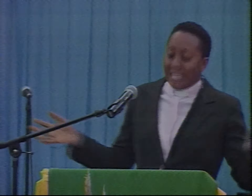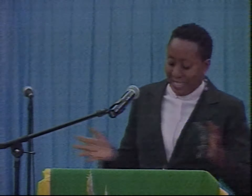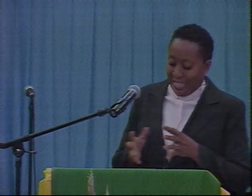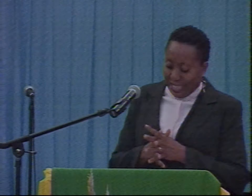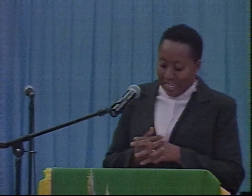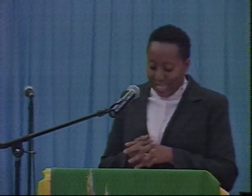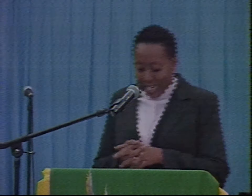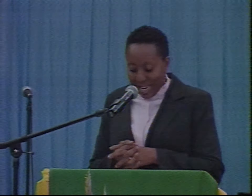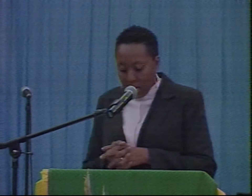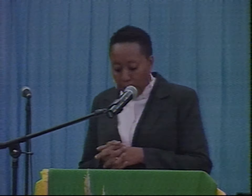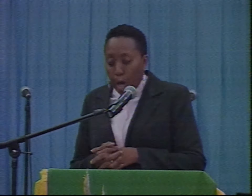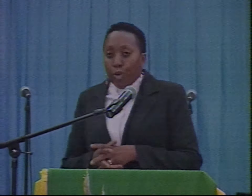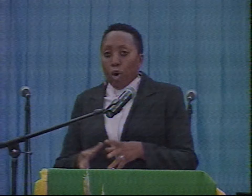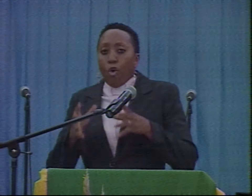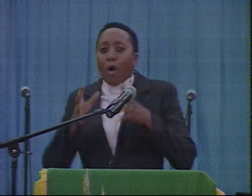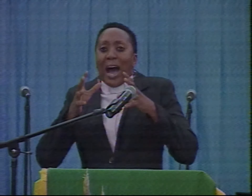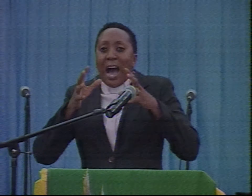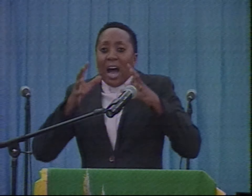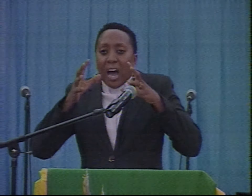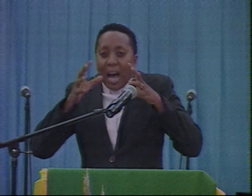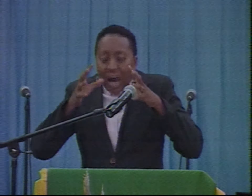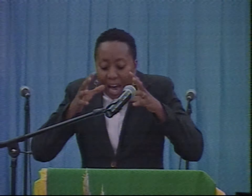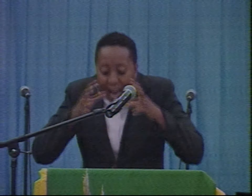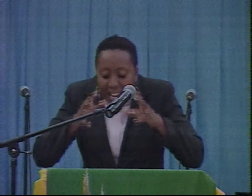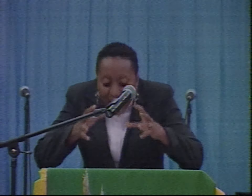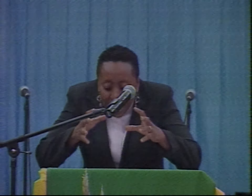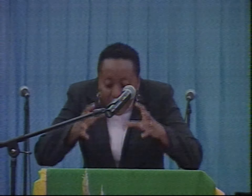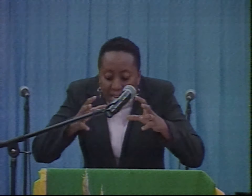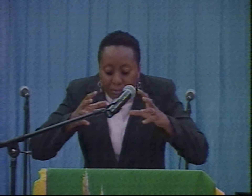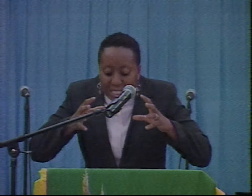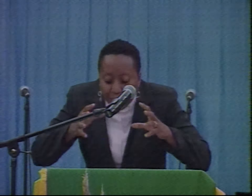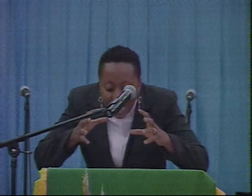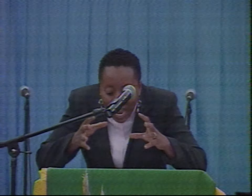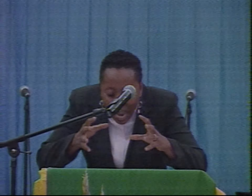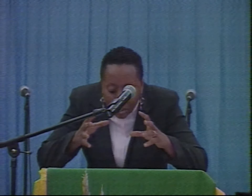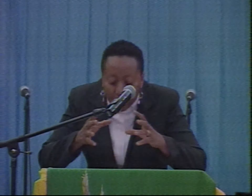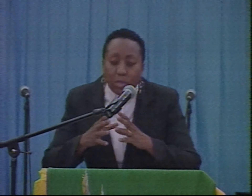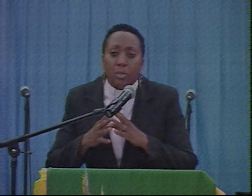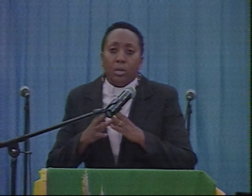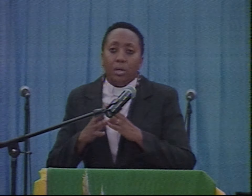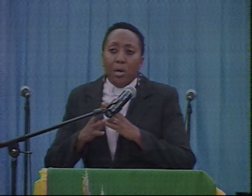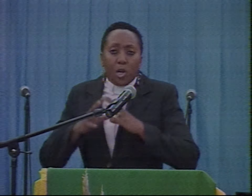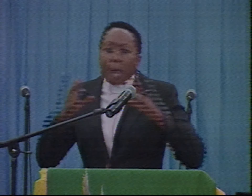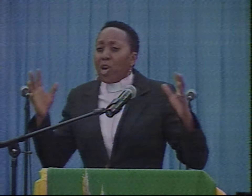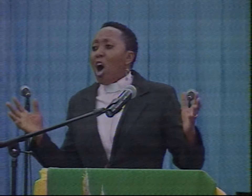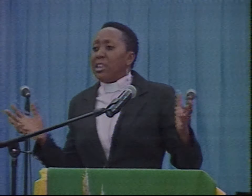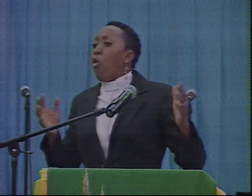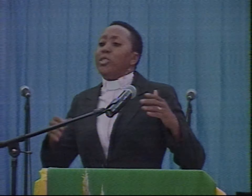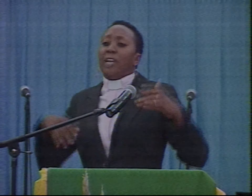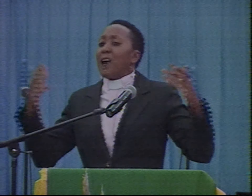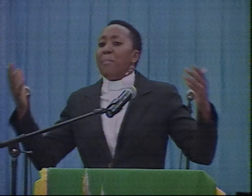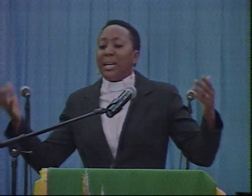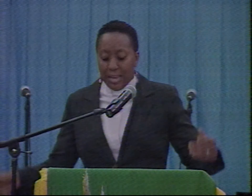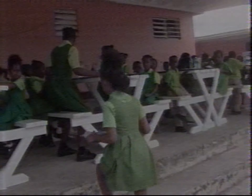is. You are alive, yes, for 7 years, not because of who's